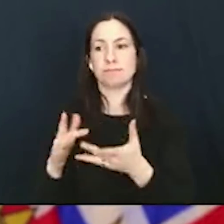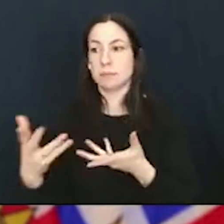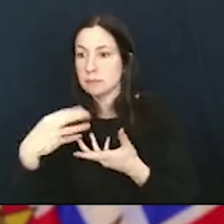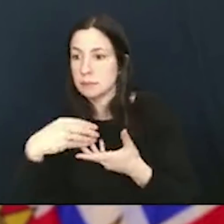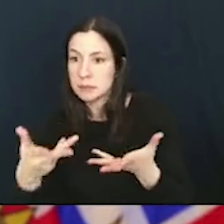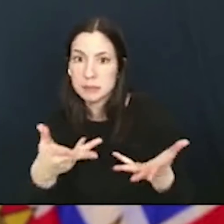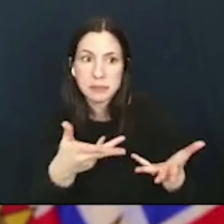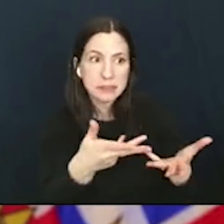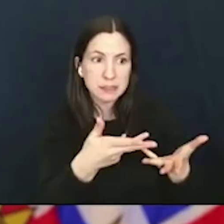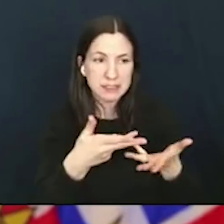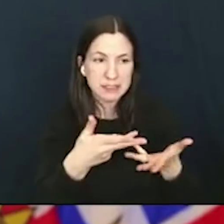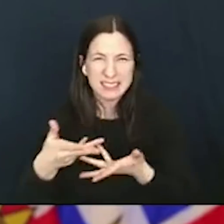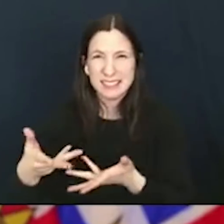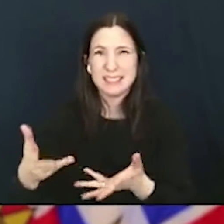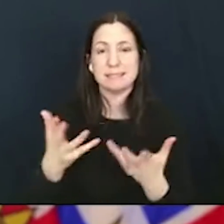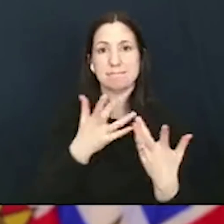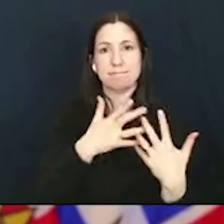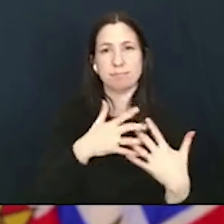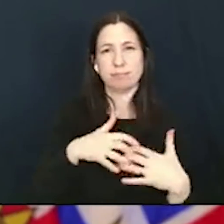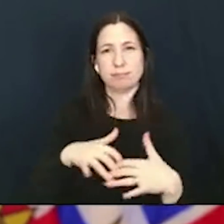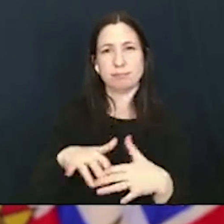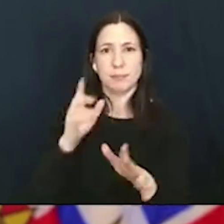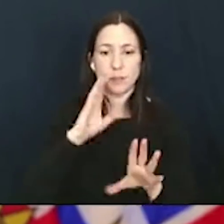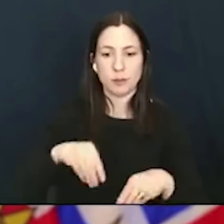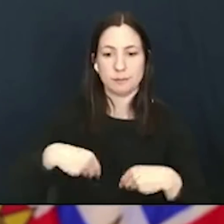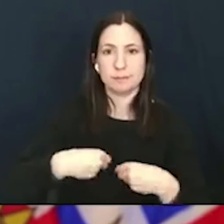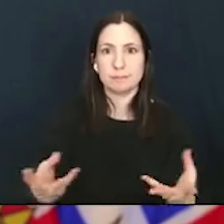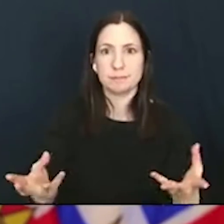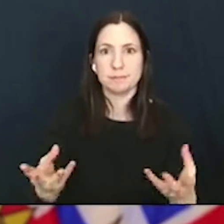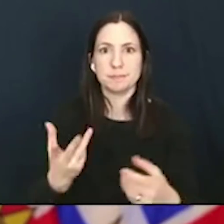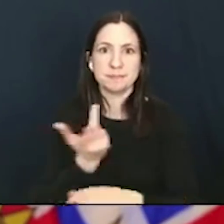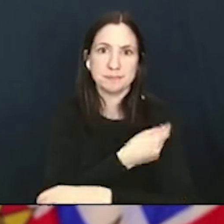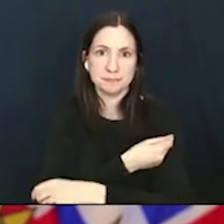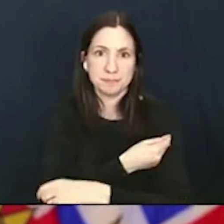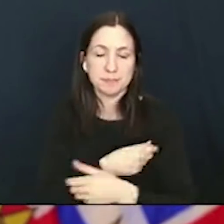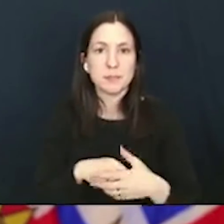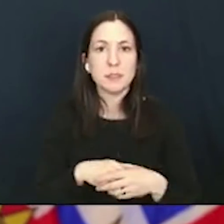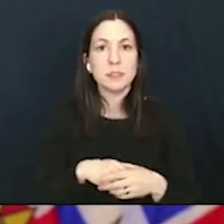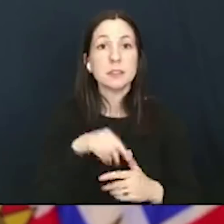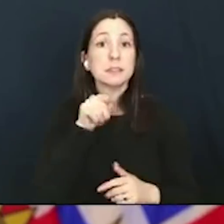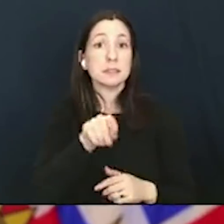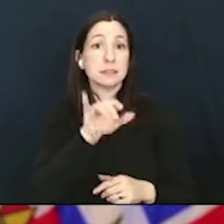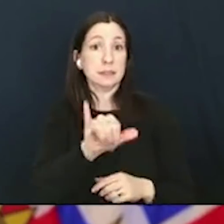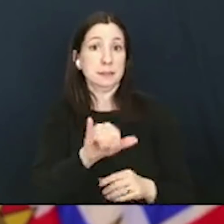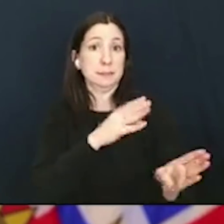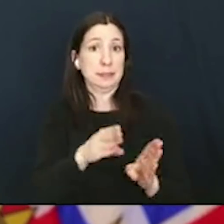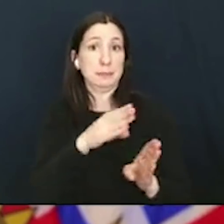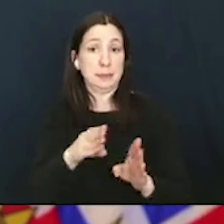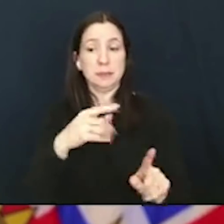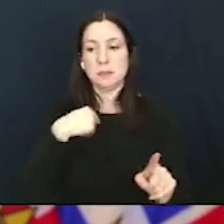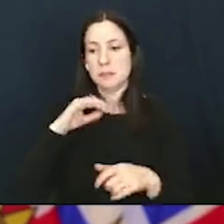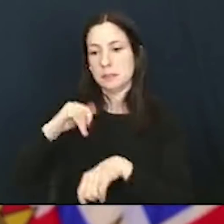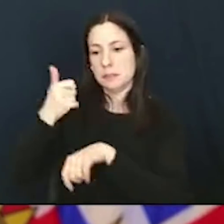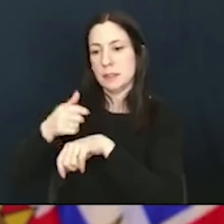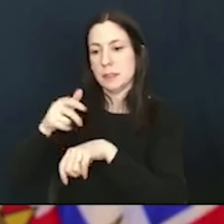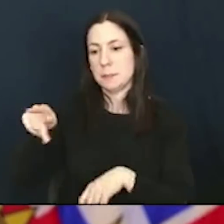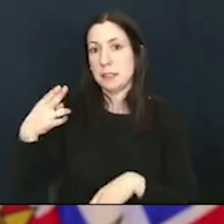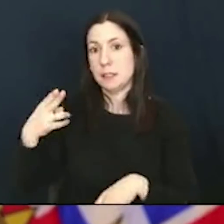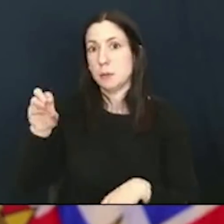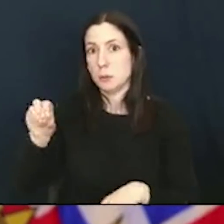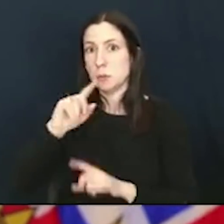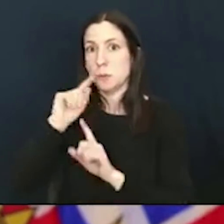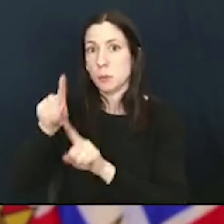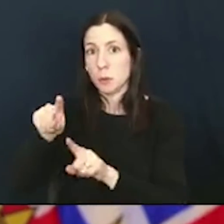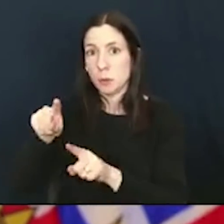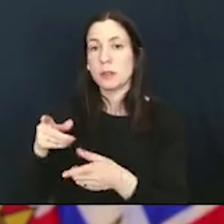this vaccine. As part of this, I have issued a PHO order to allow a number of health professions and